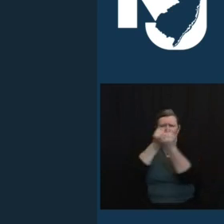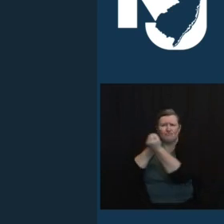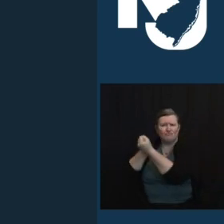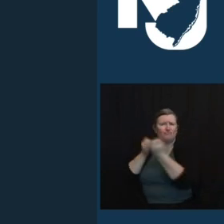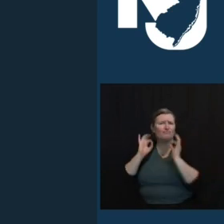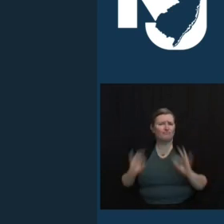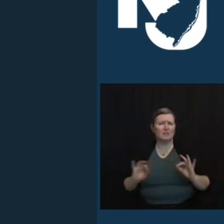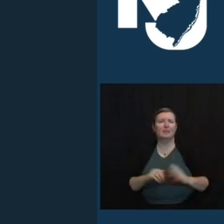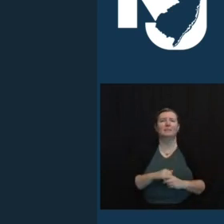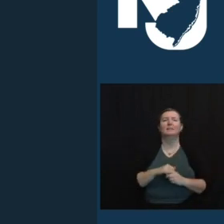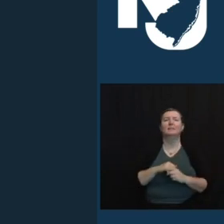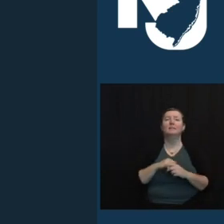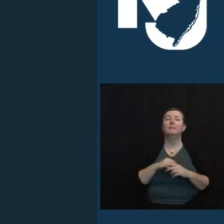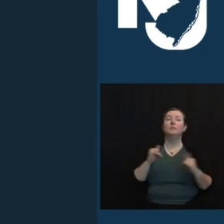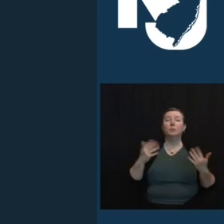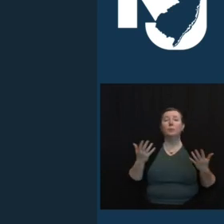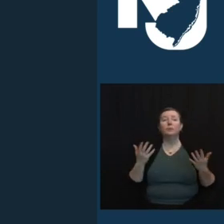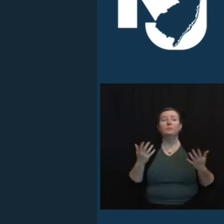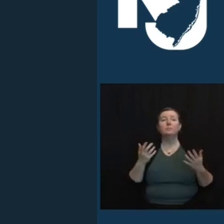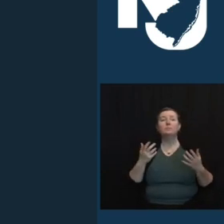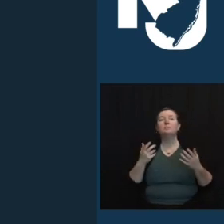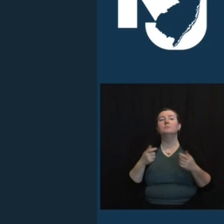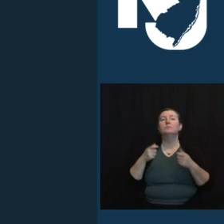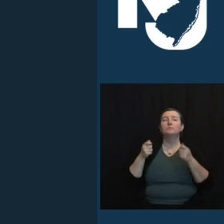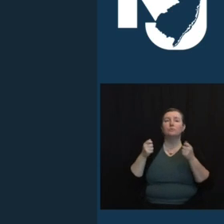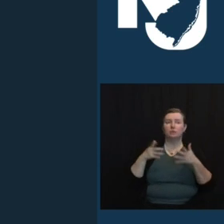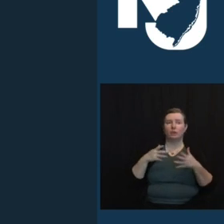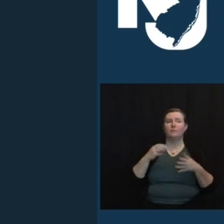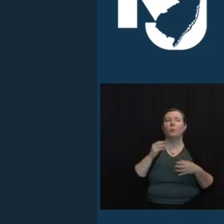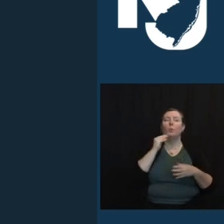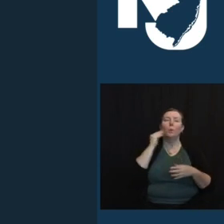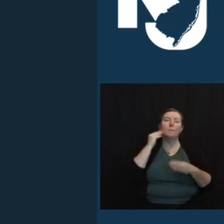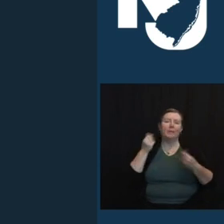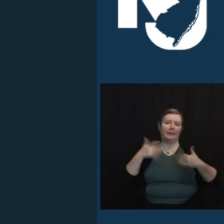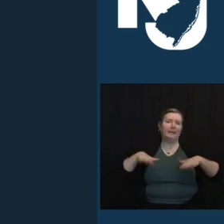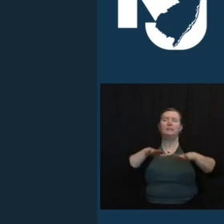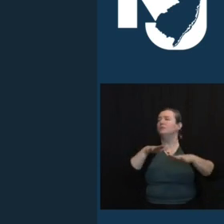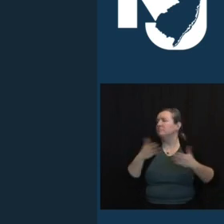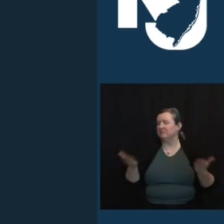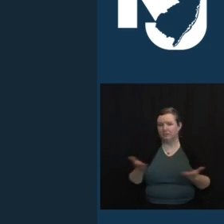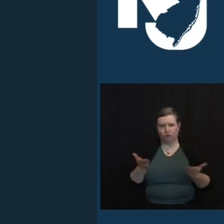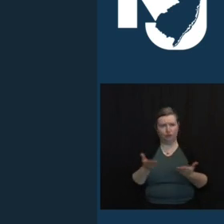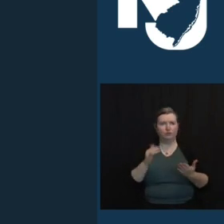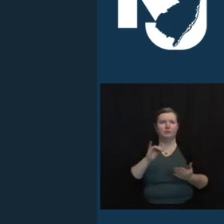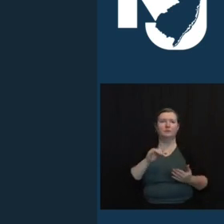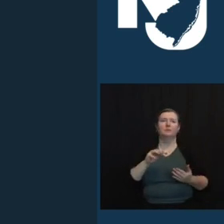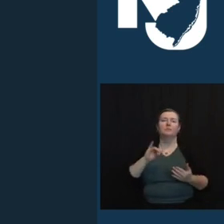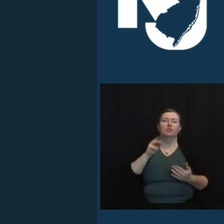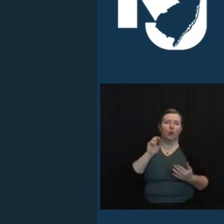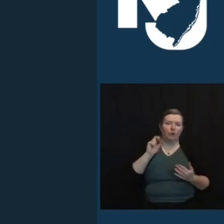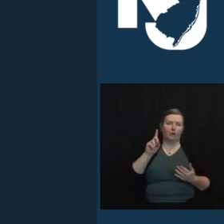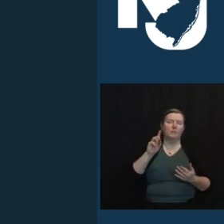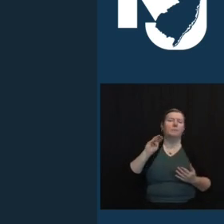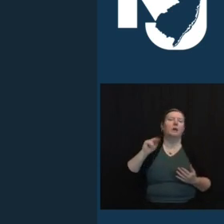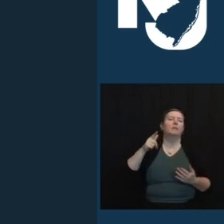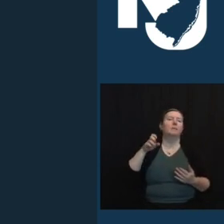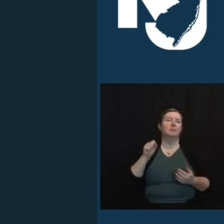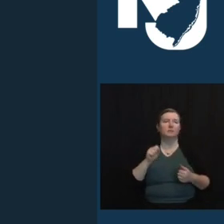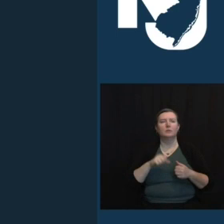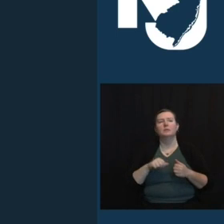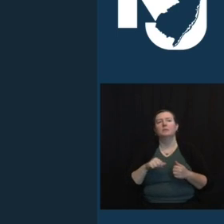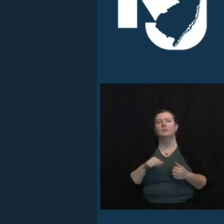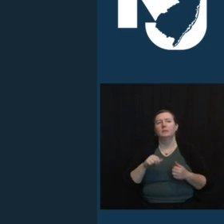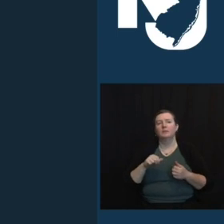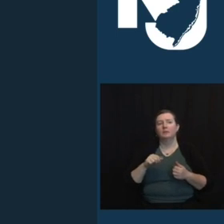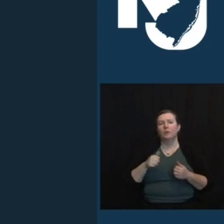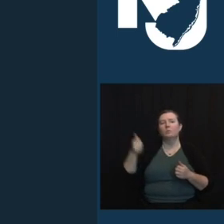the Office of Homeland Security and Preparedness, Jared Maples, Deputy Chief of Staff, Deb Kornavaca is in the house, and Chief Counsel